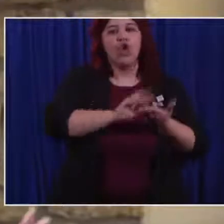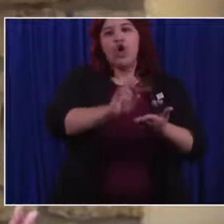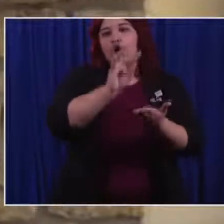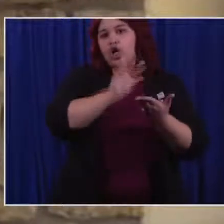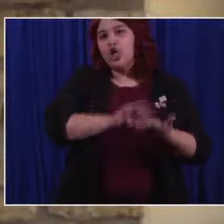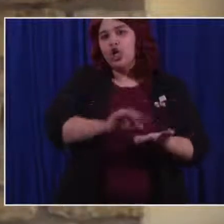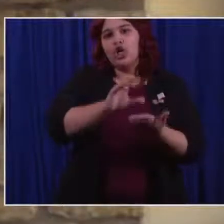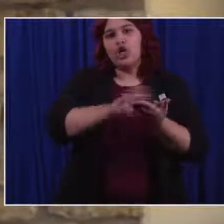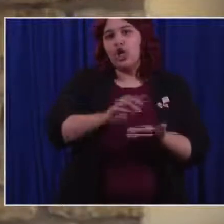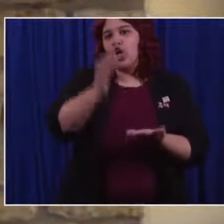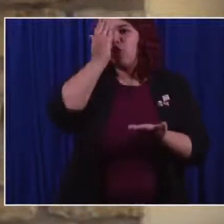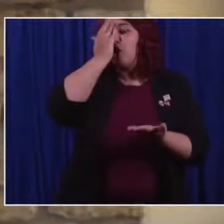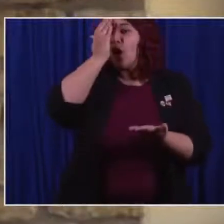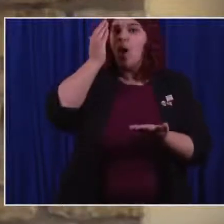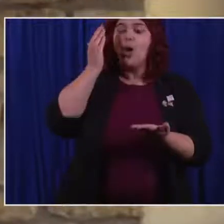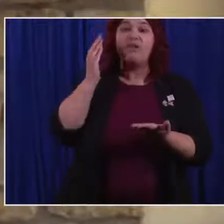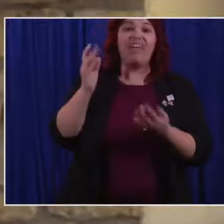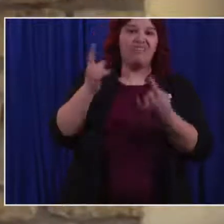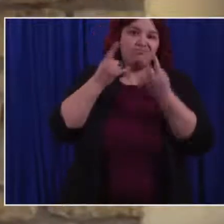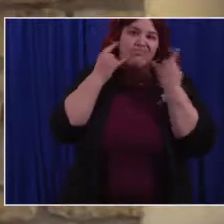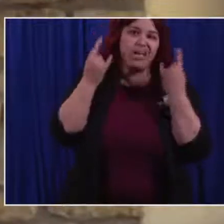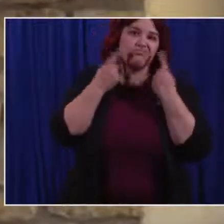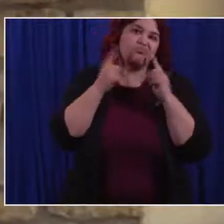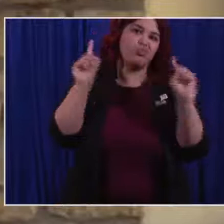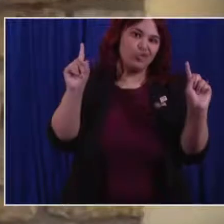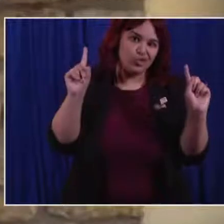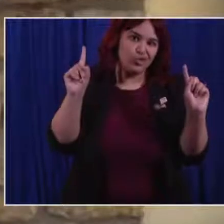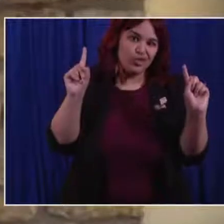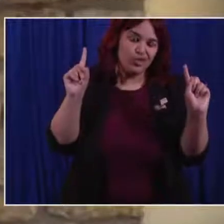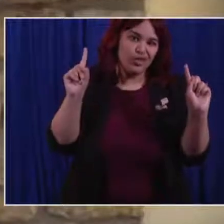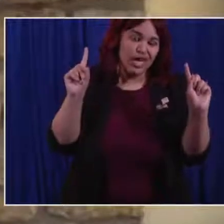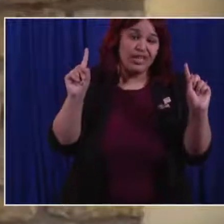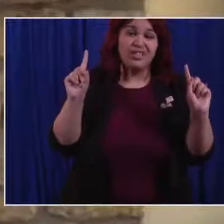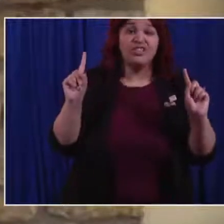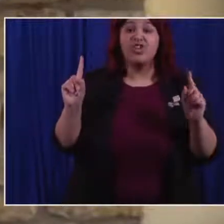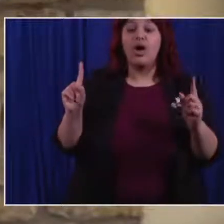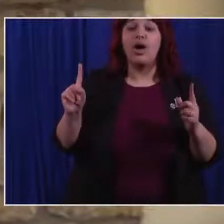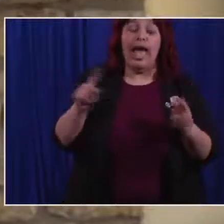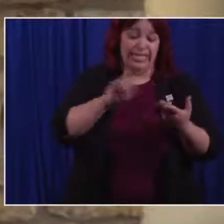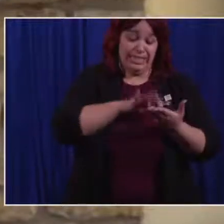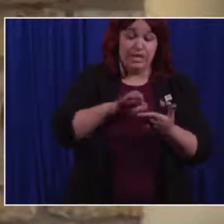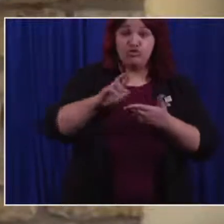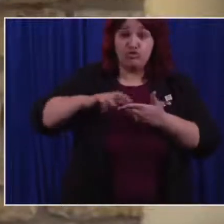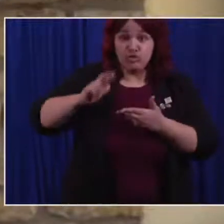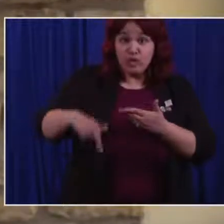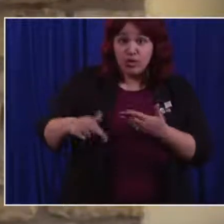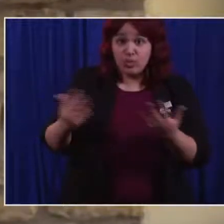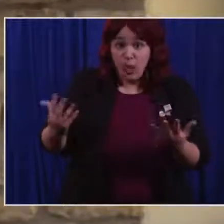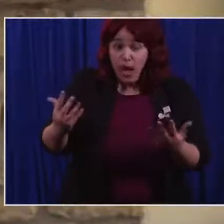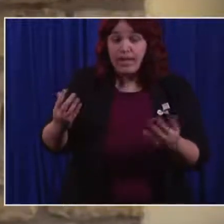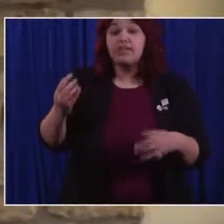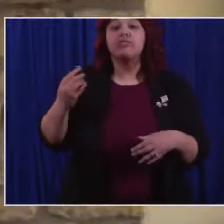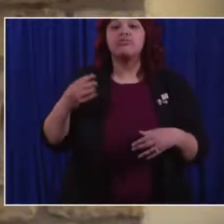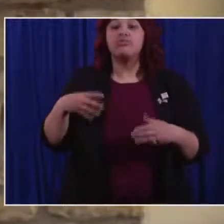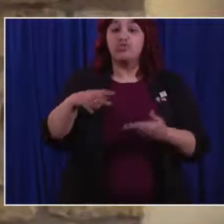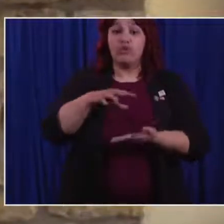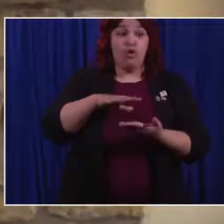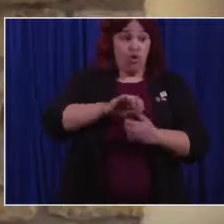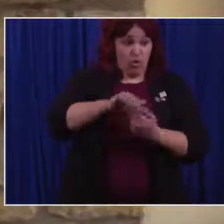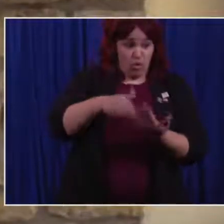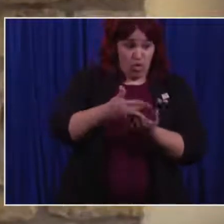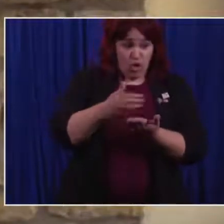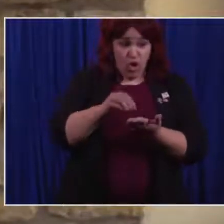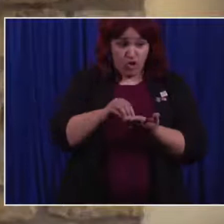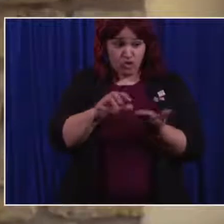been just in session the whole time. And what we found is when kids are wearing masks in classrooms, it's a very safe environment. So I just think all those things